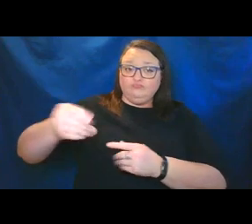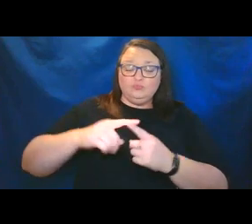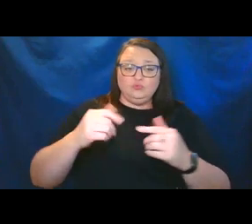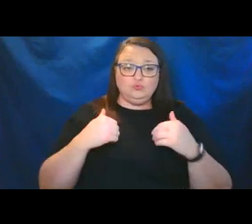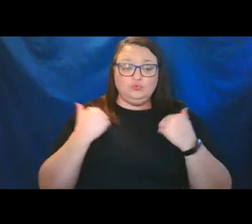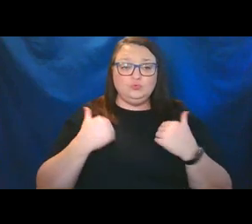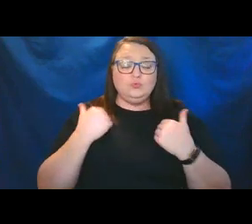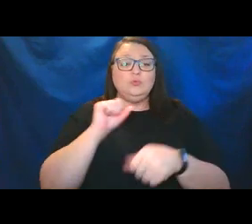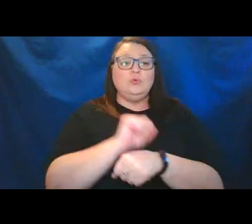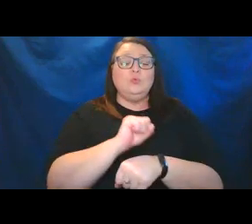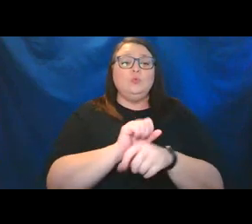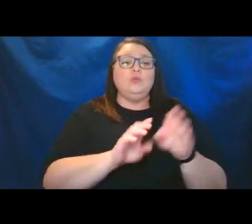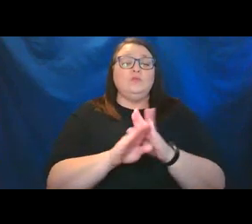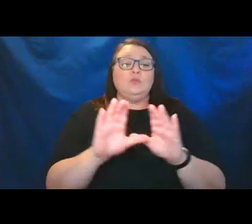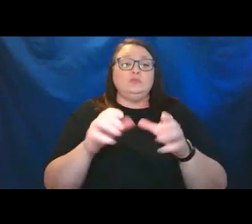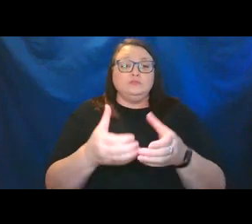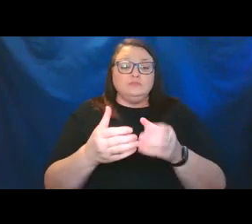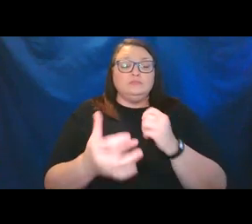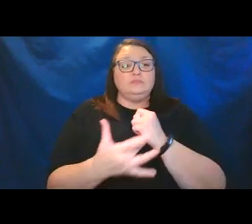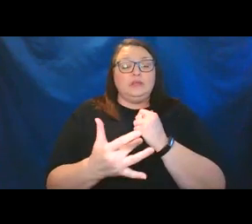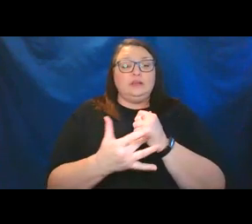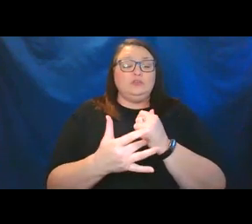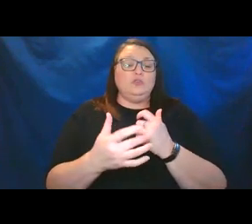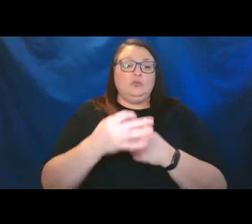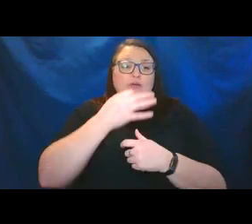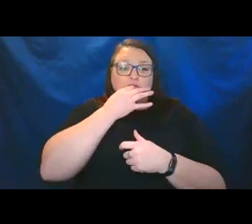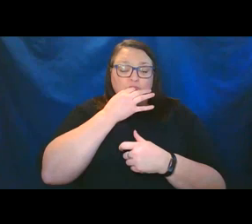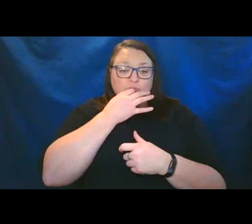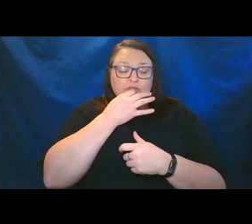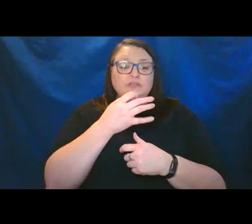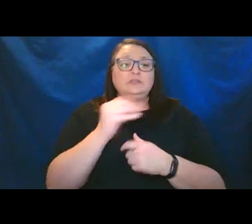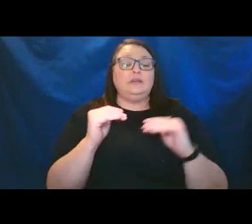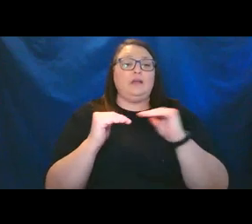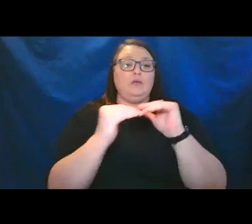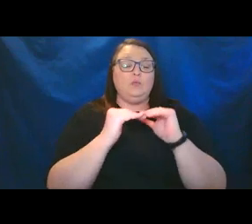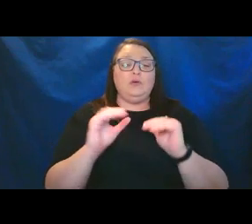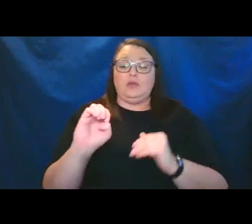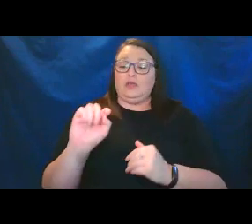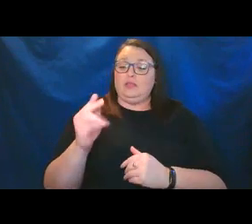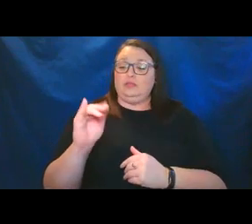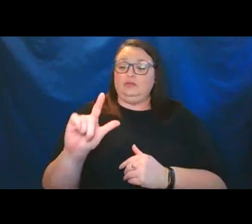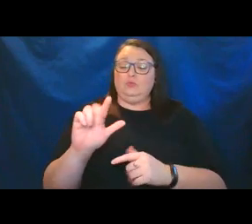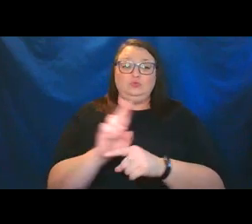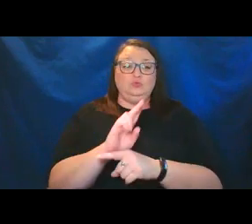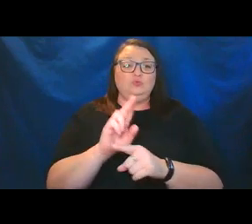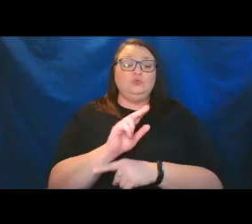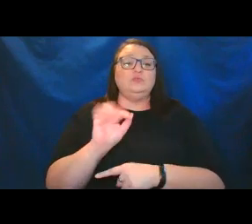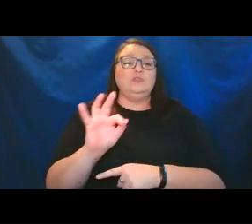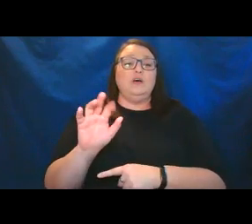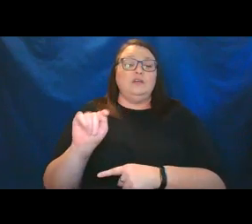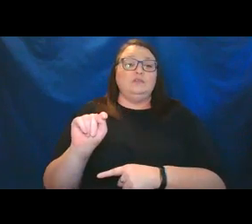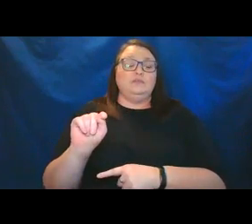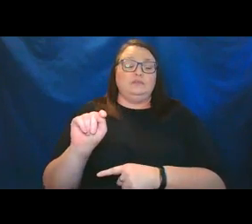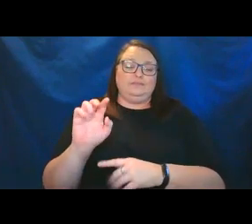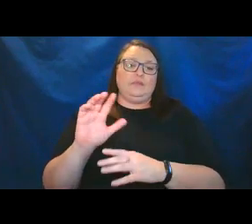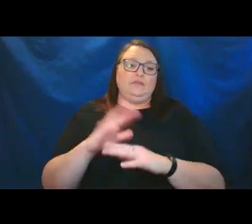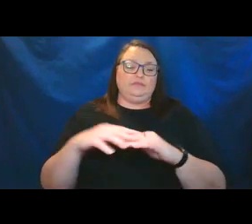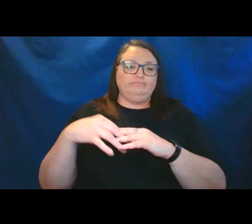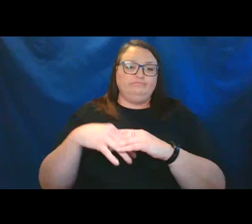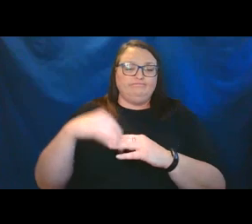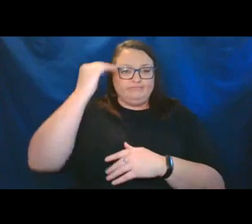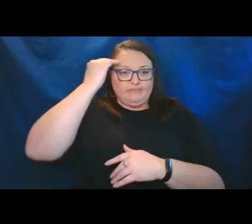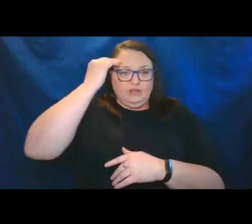increase technical and managerial expertise, and really equitable and ethical use of Indigenous knowledge in Western science. And so this